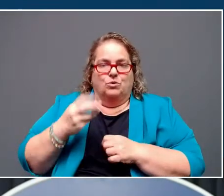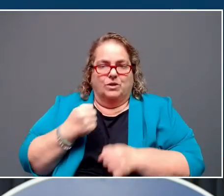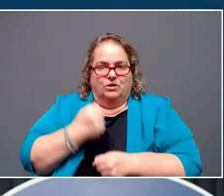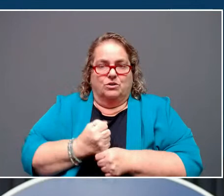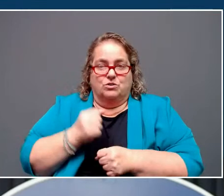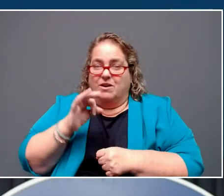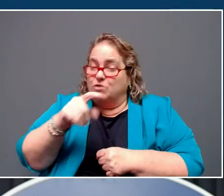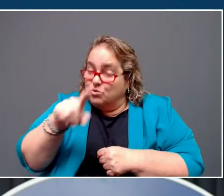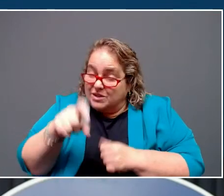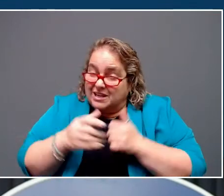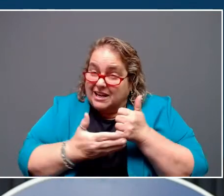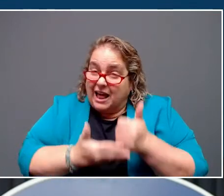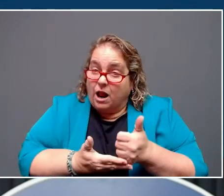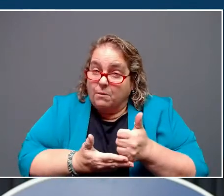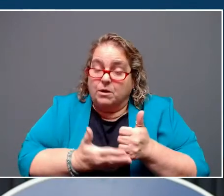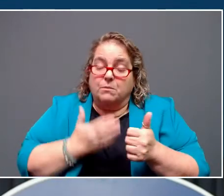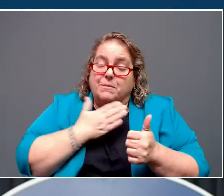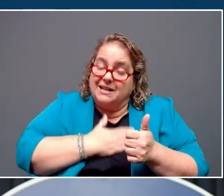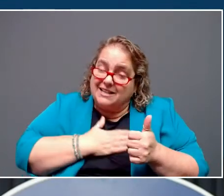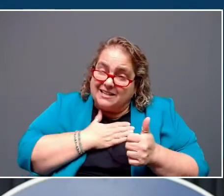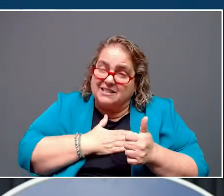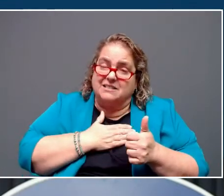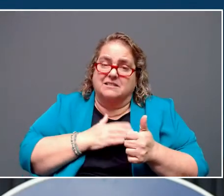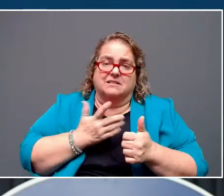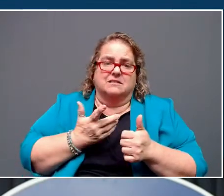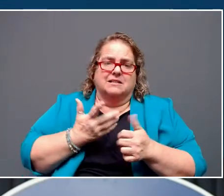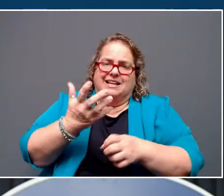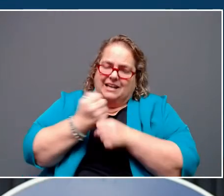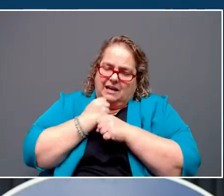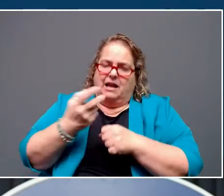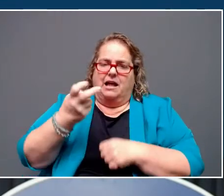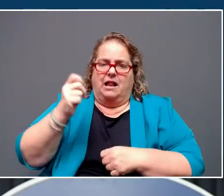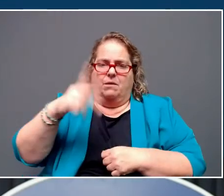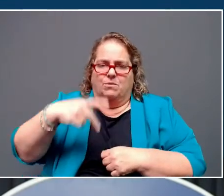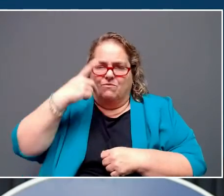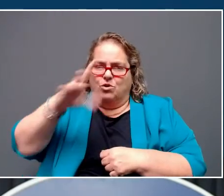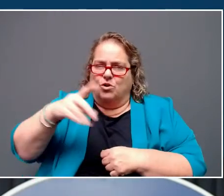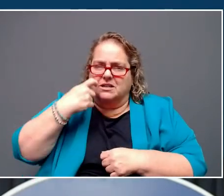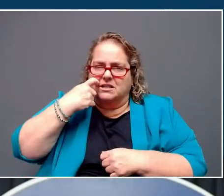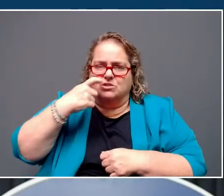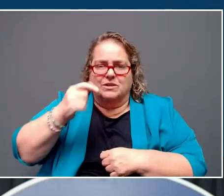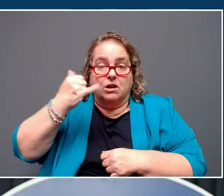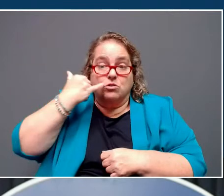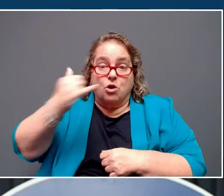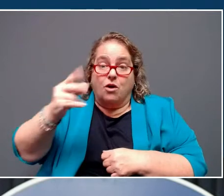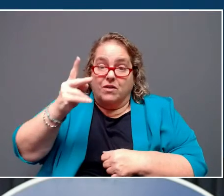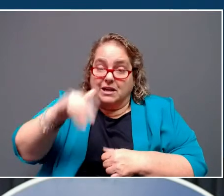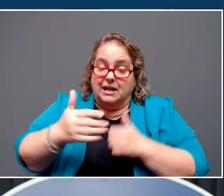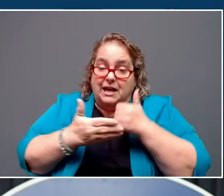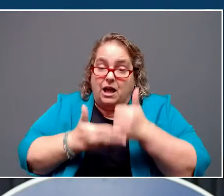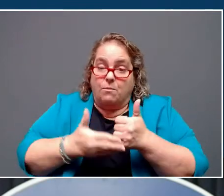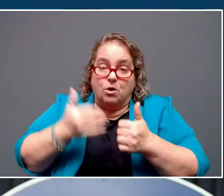help, please reach out and get it. You can call the Kentucky Help Call Center at